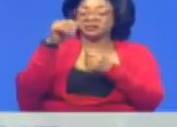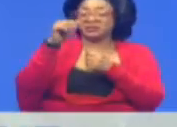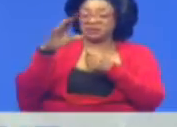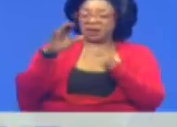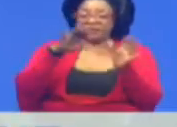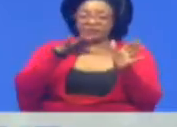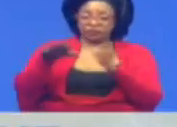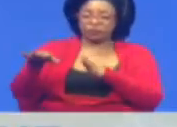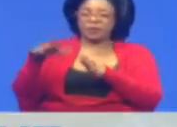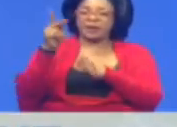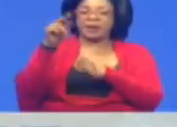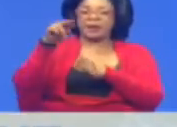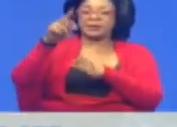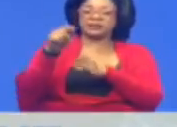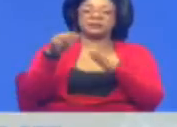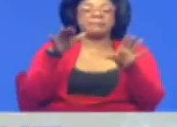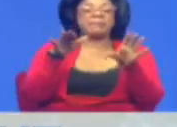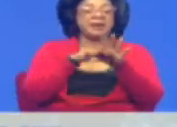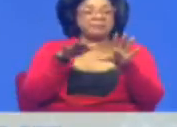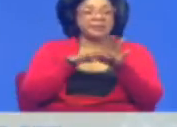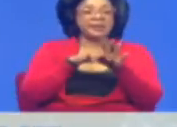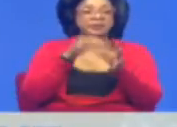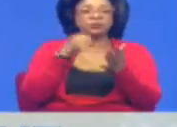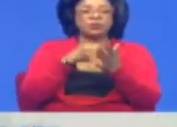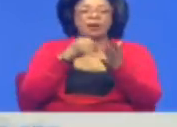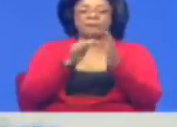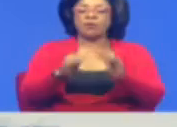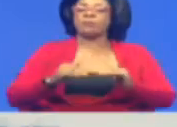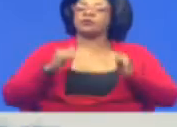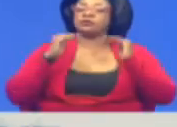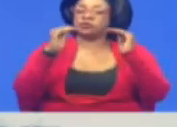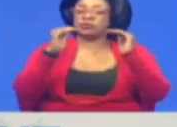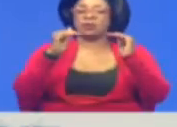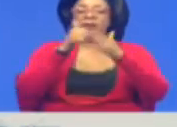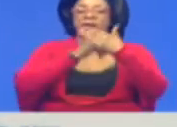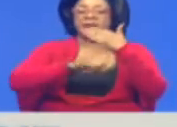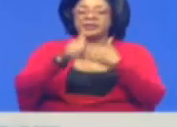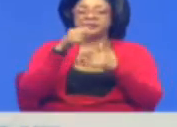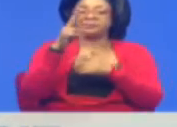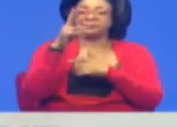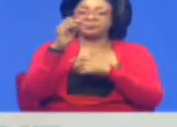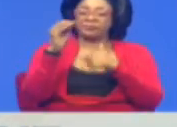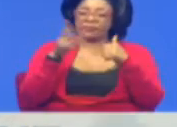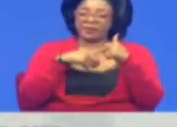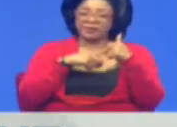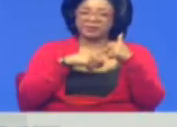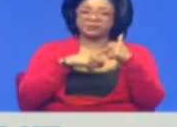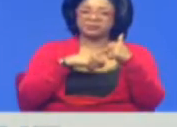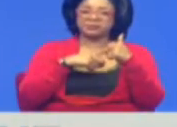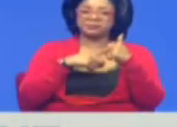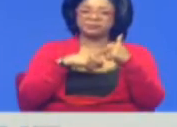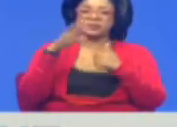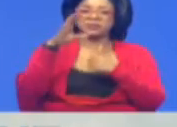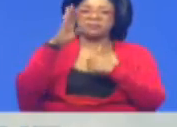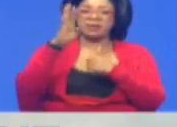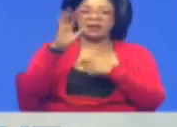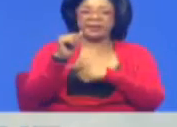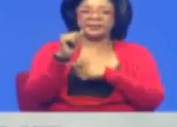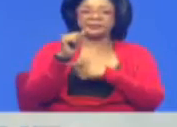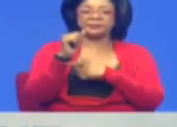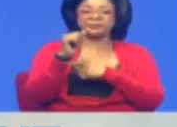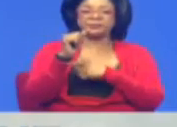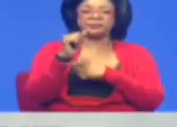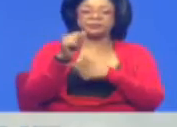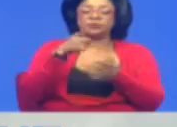NAT members from perks, including promotions provided for under a 2016 collective bargaining agreement. We sign